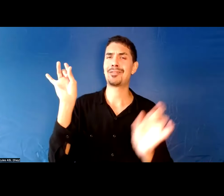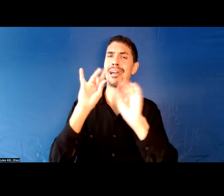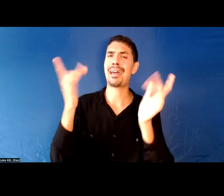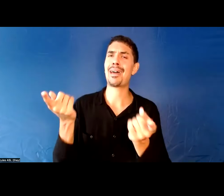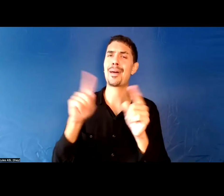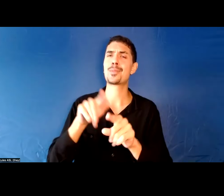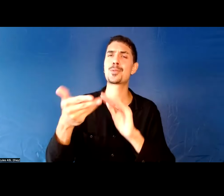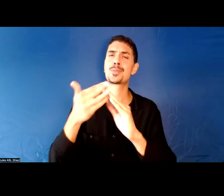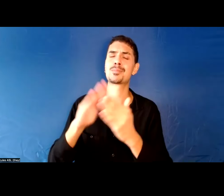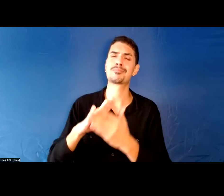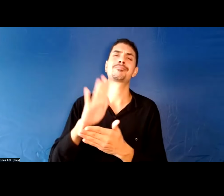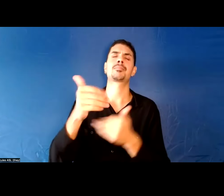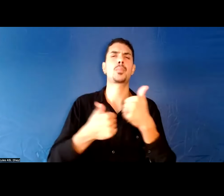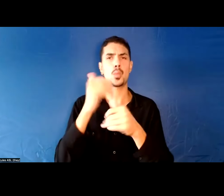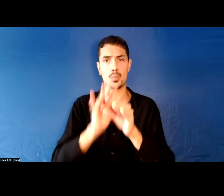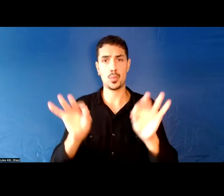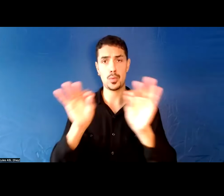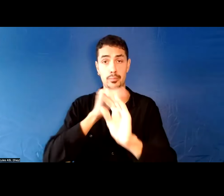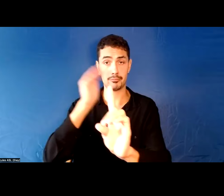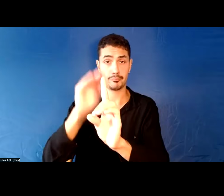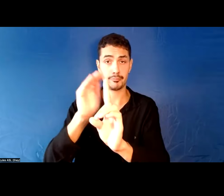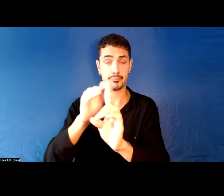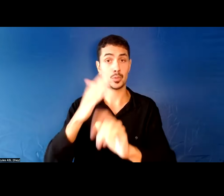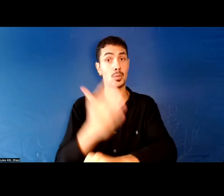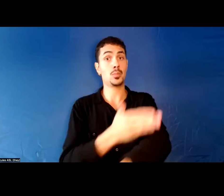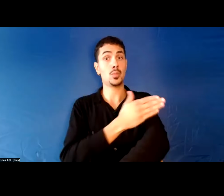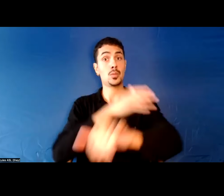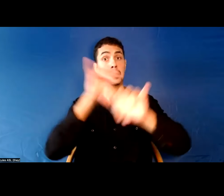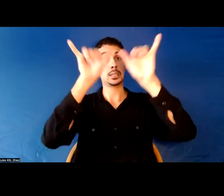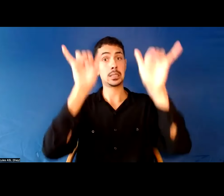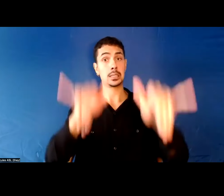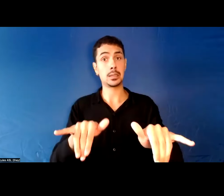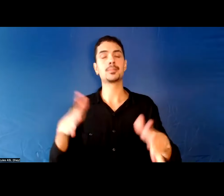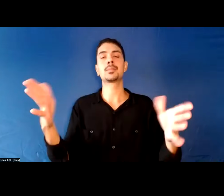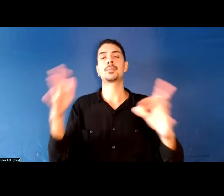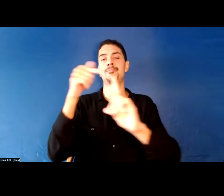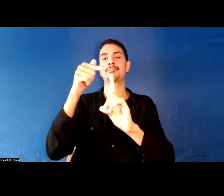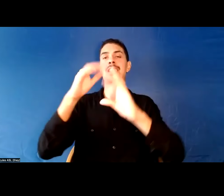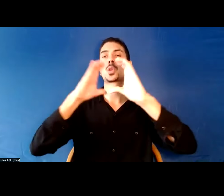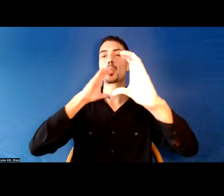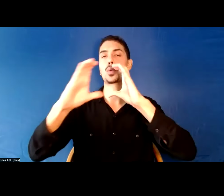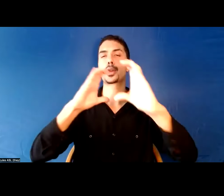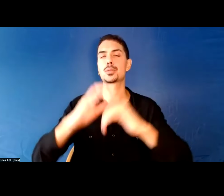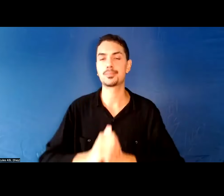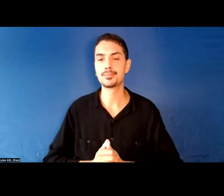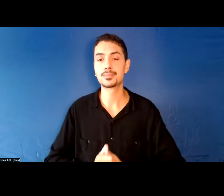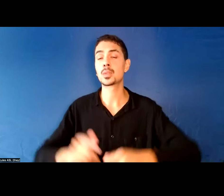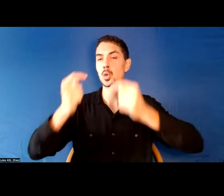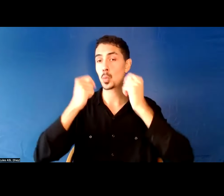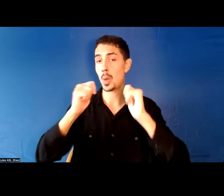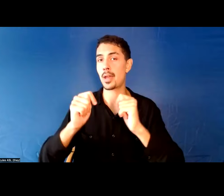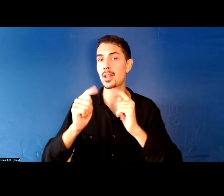the most important things that can be done to improve the system response is have communication and try to talk. And that's going to hit some roadblocks in